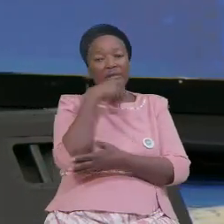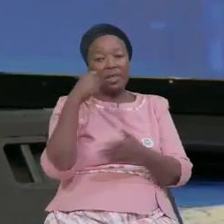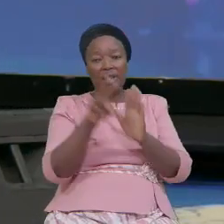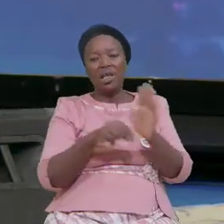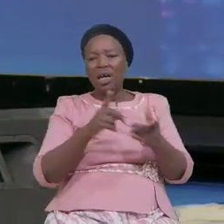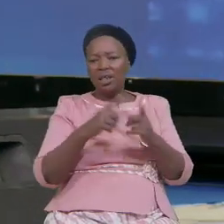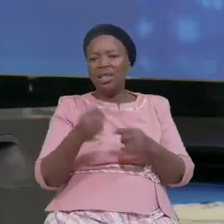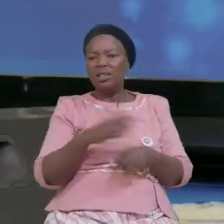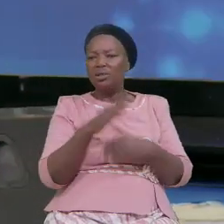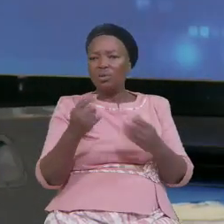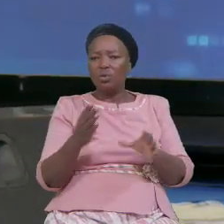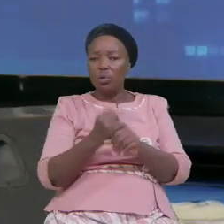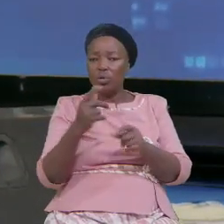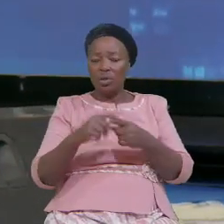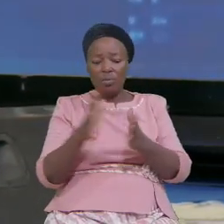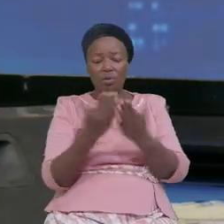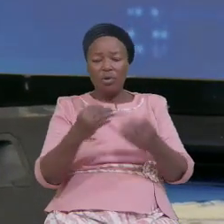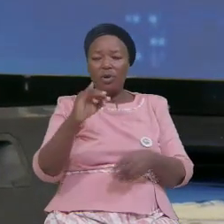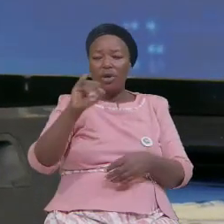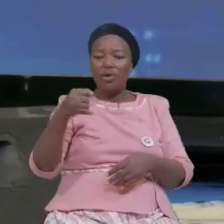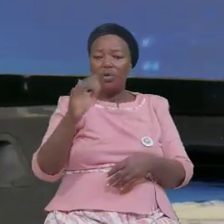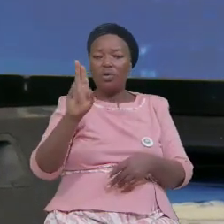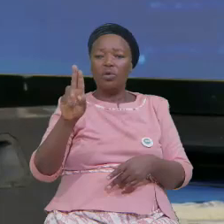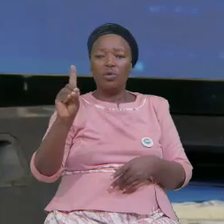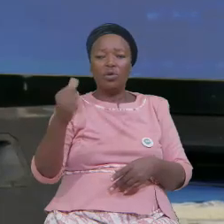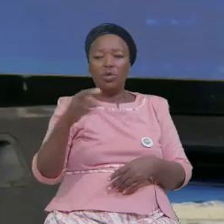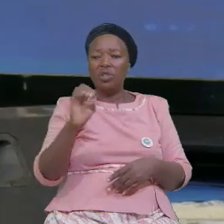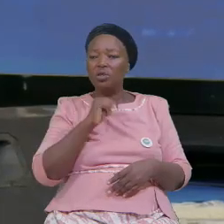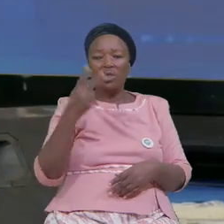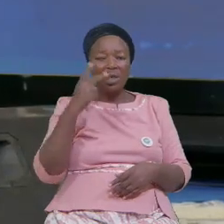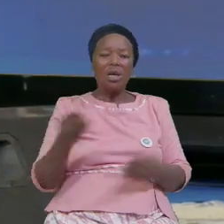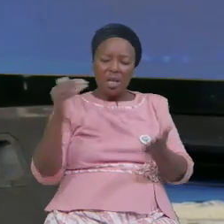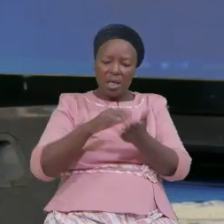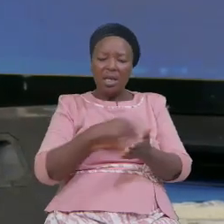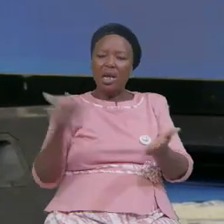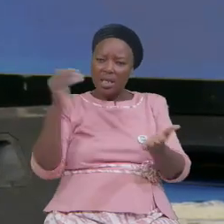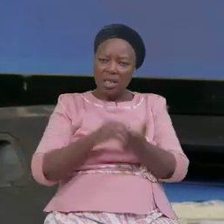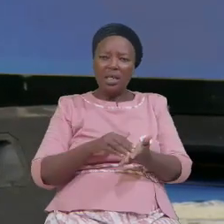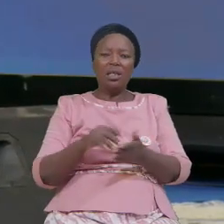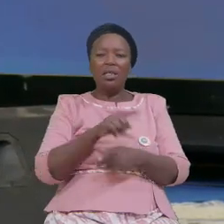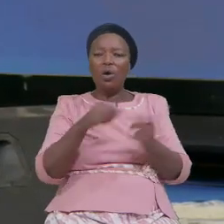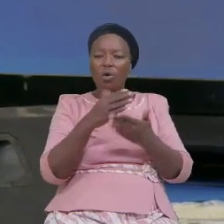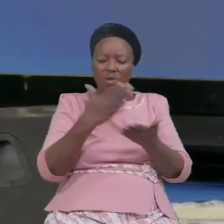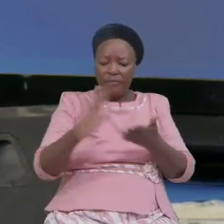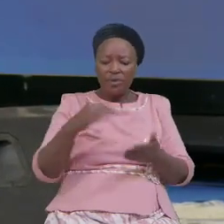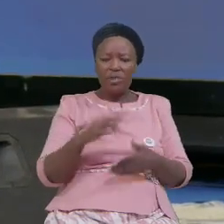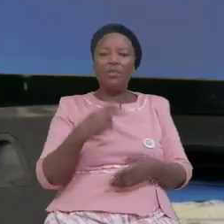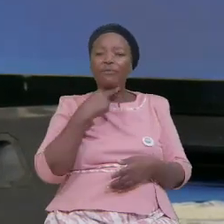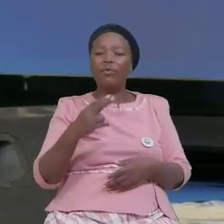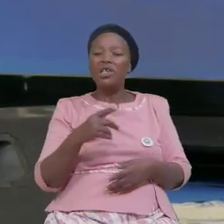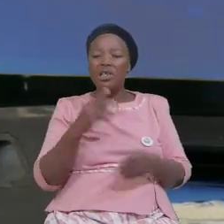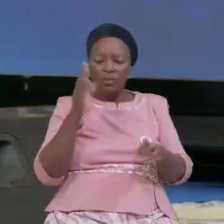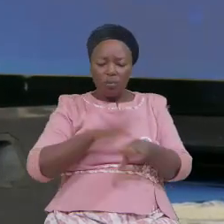You'll find over and over, they resisted the voice telling them, warning